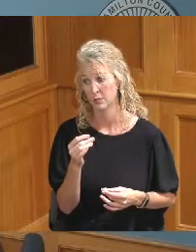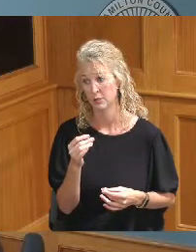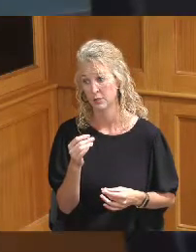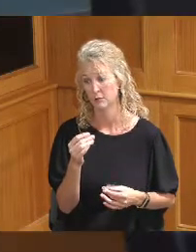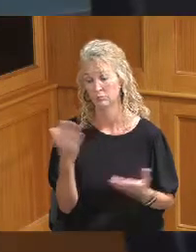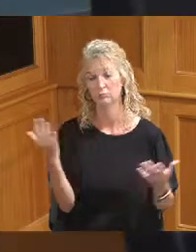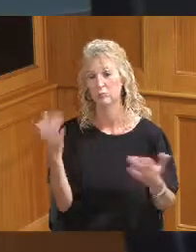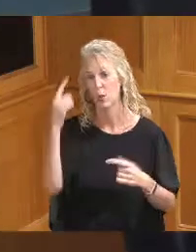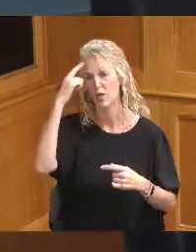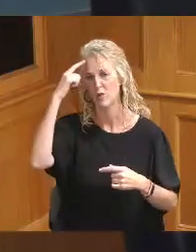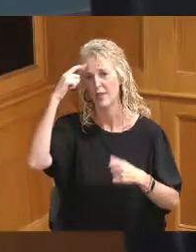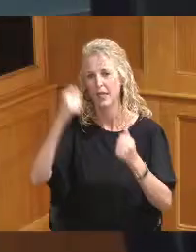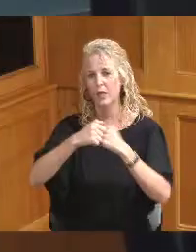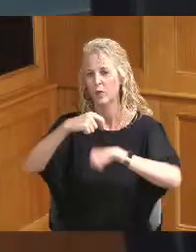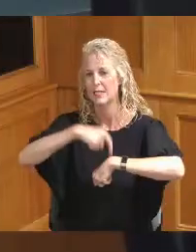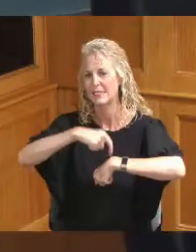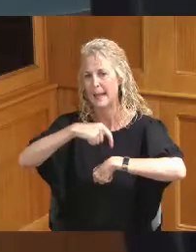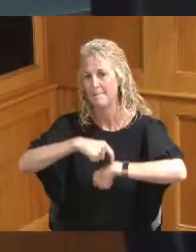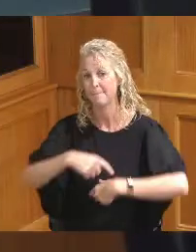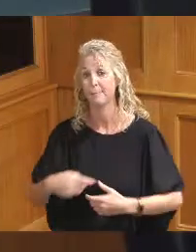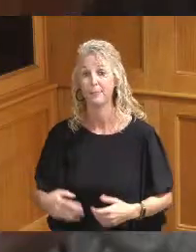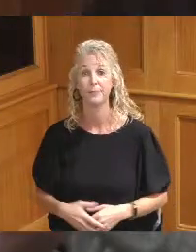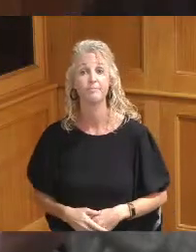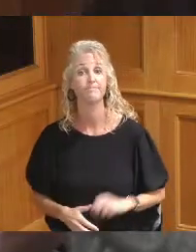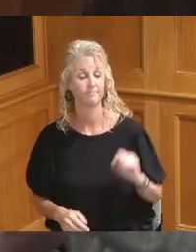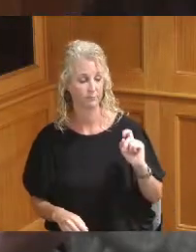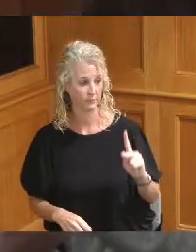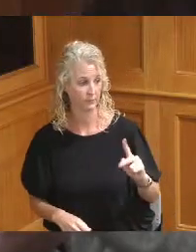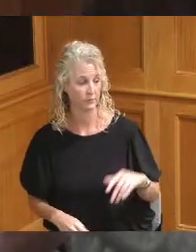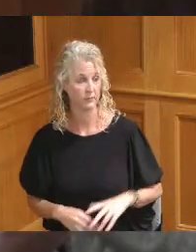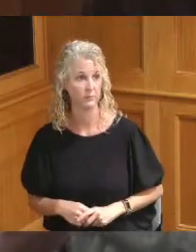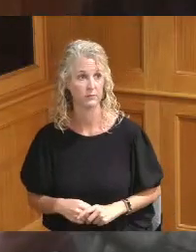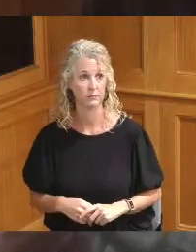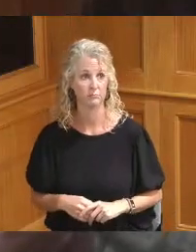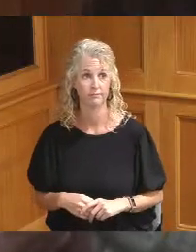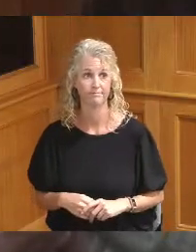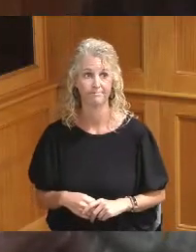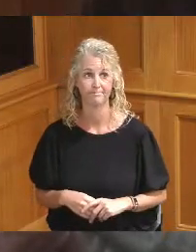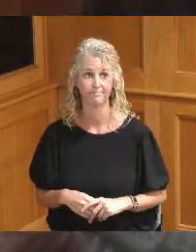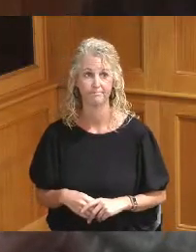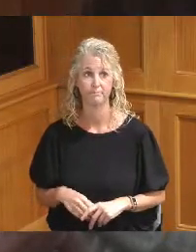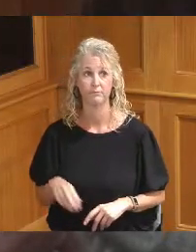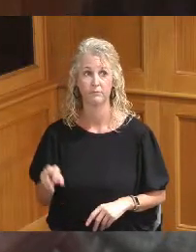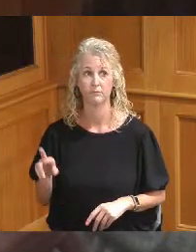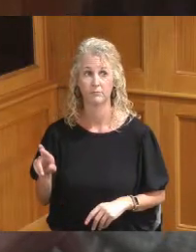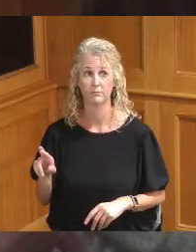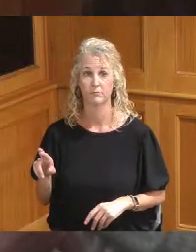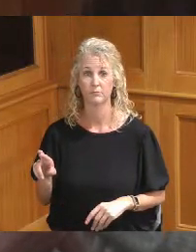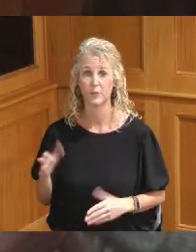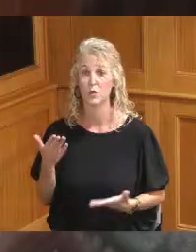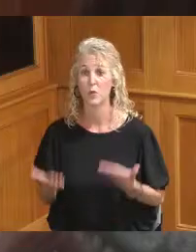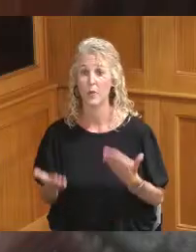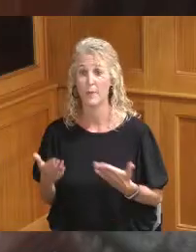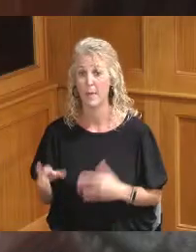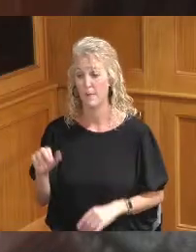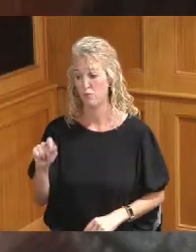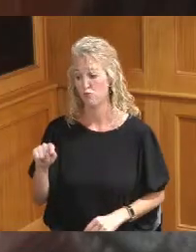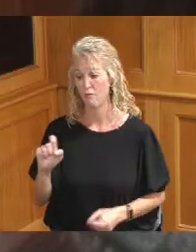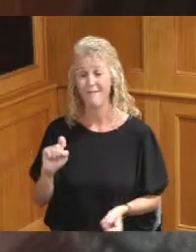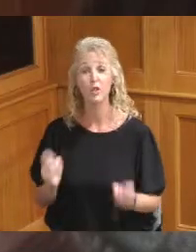you thinking by way of time frame? So if we look at the potential rate